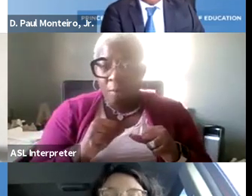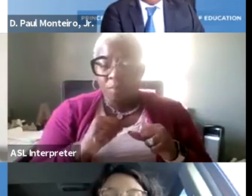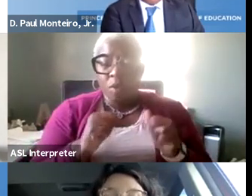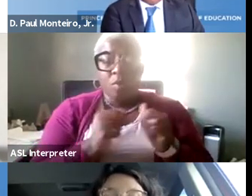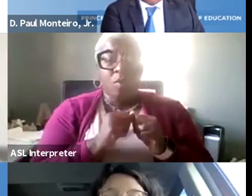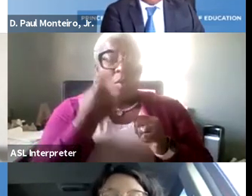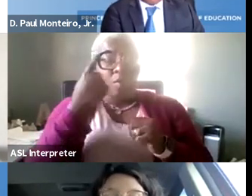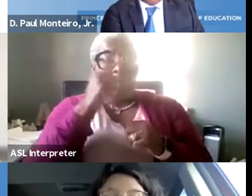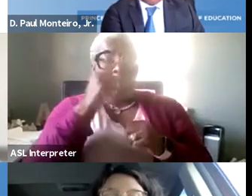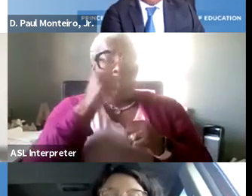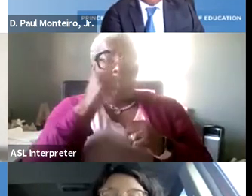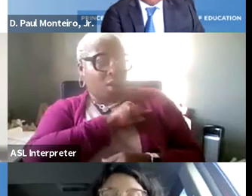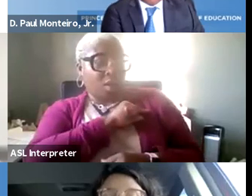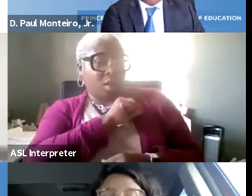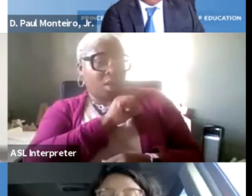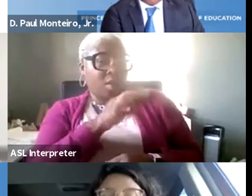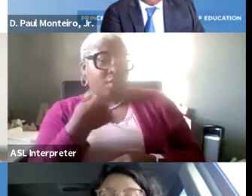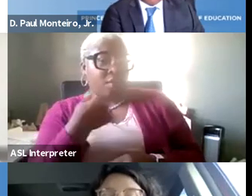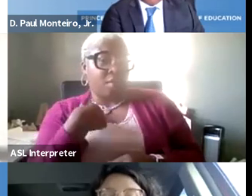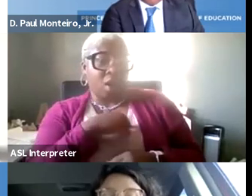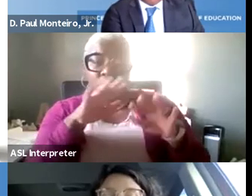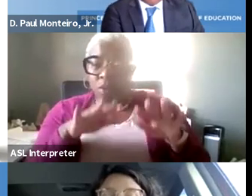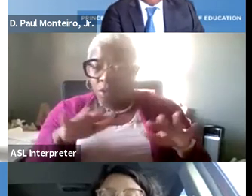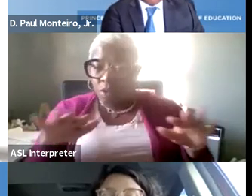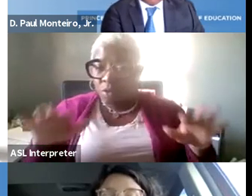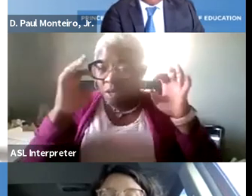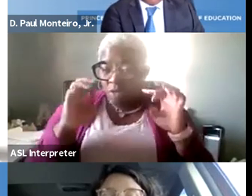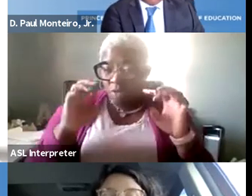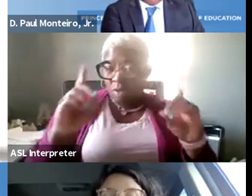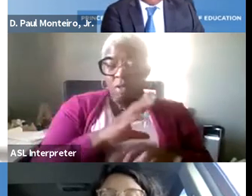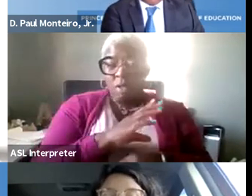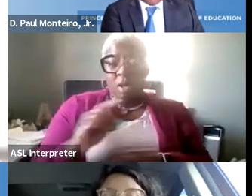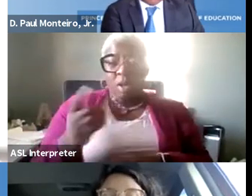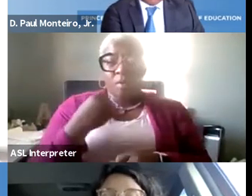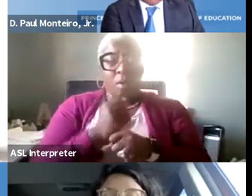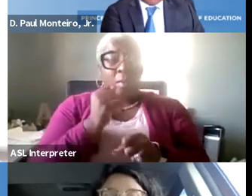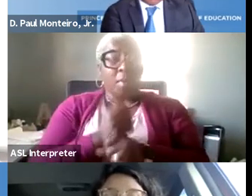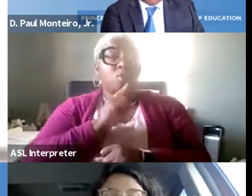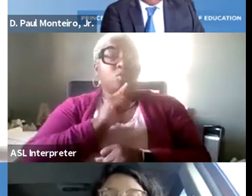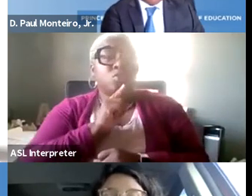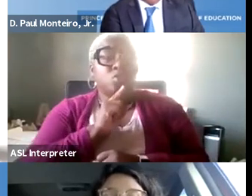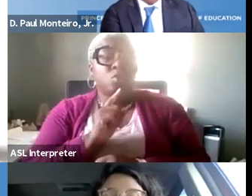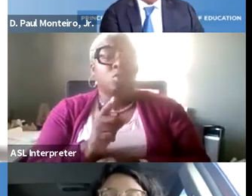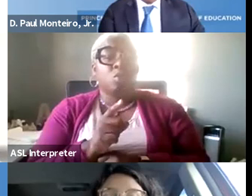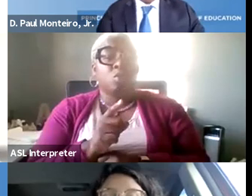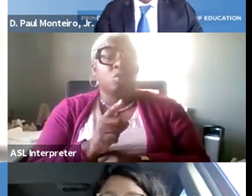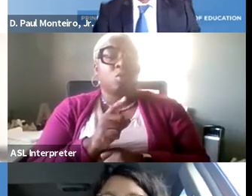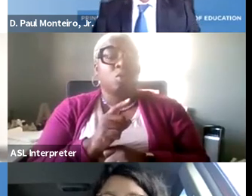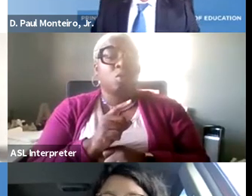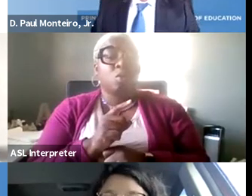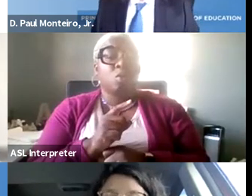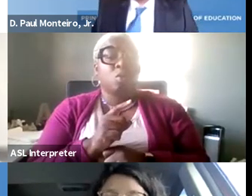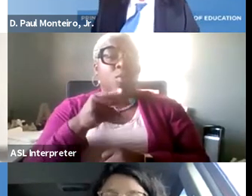quality of our children's education and for making sure that the corporate